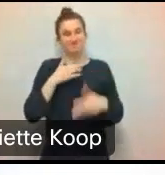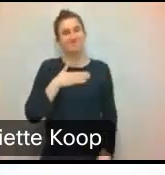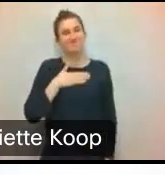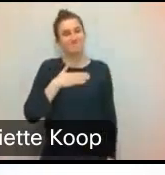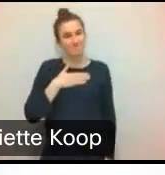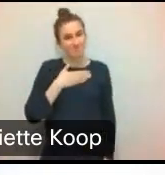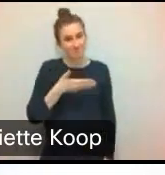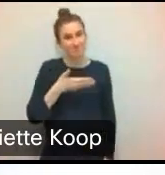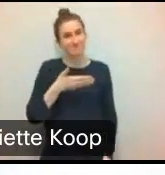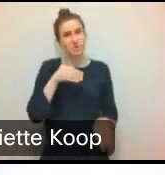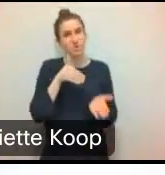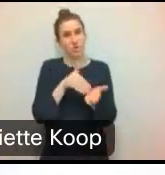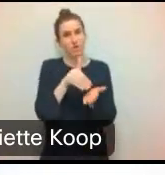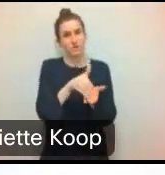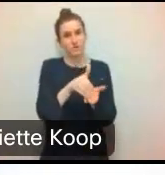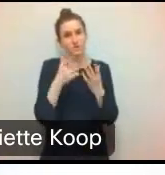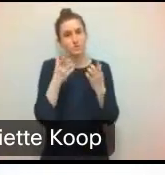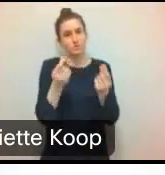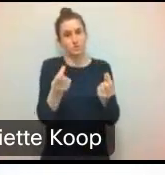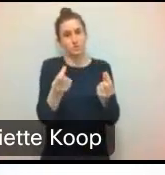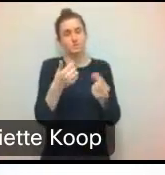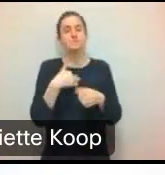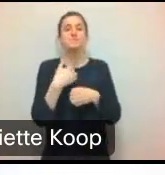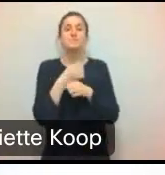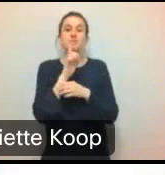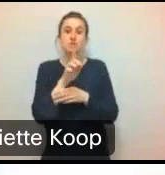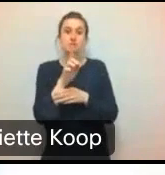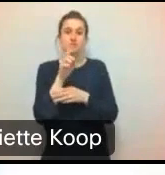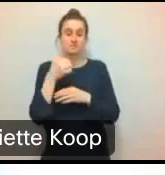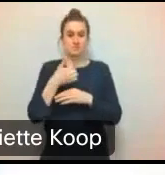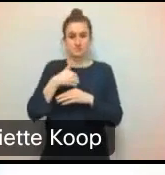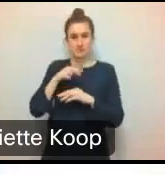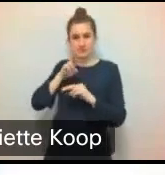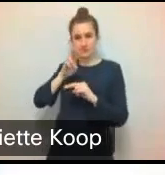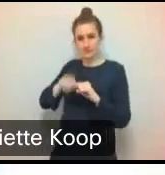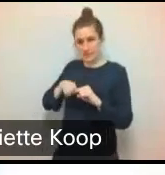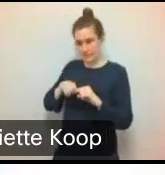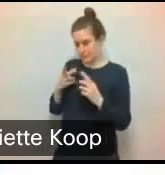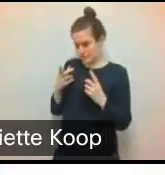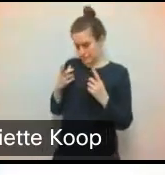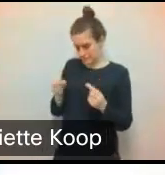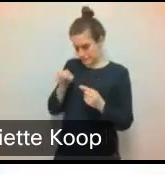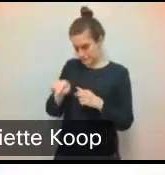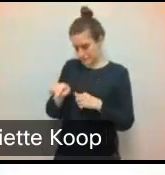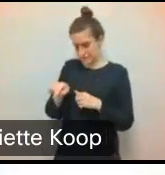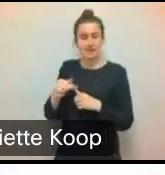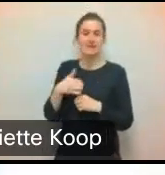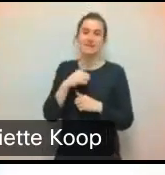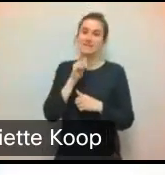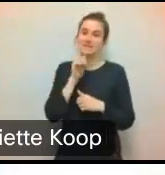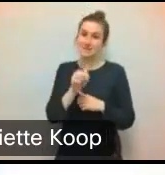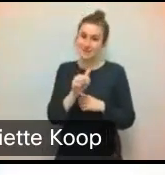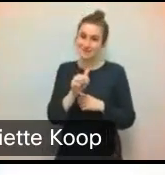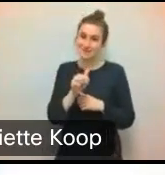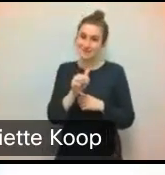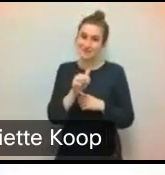a lot. And I made sure that when I sat down and did this that I didn't do this to